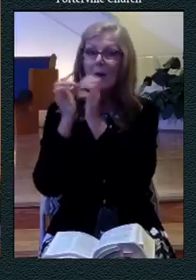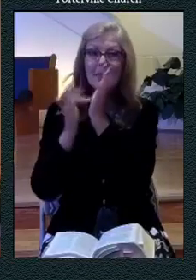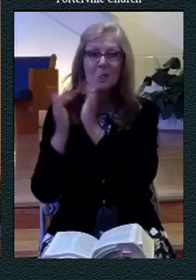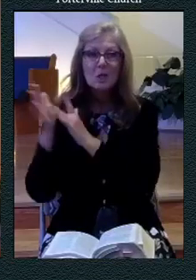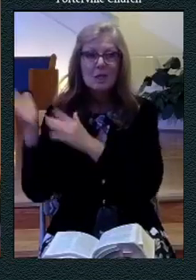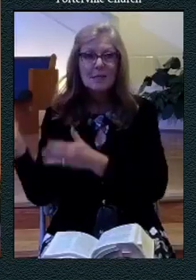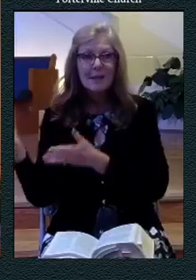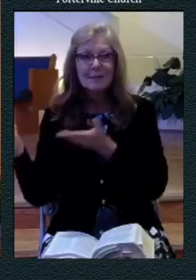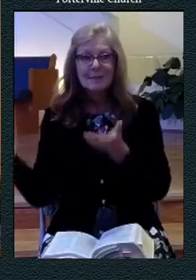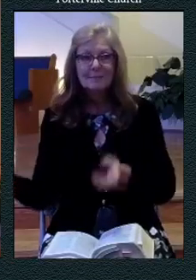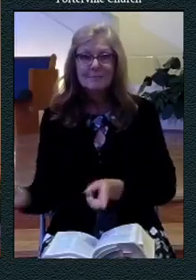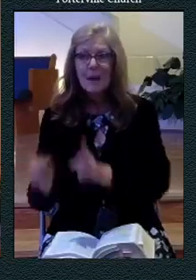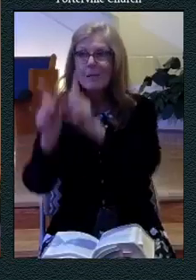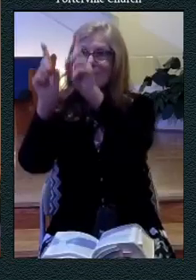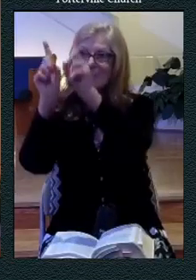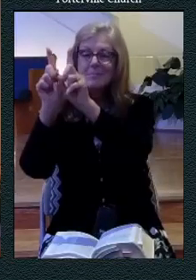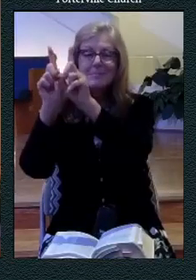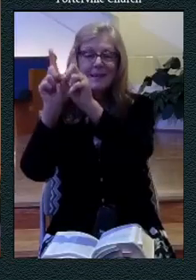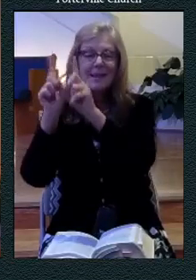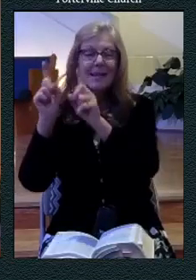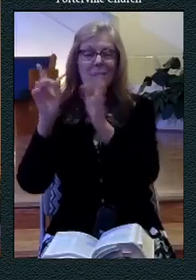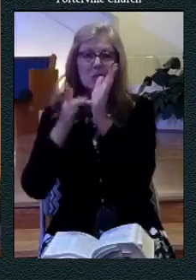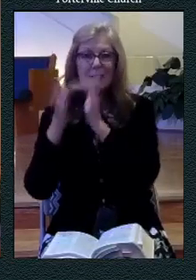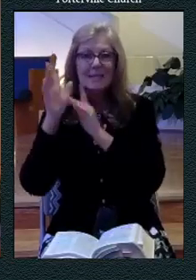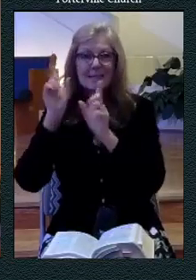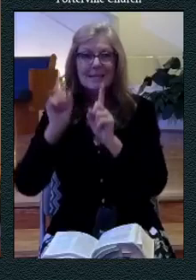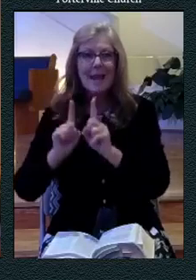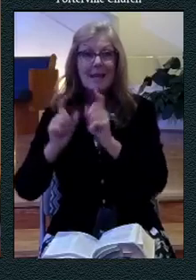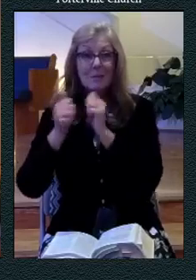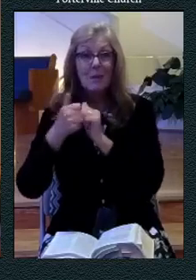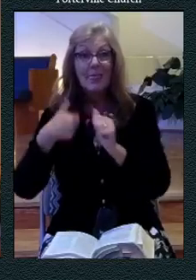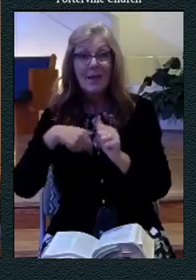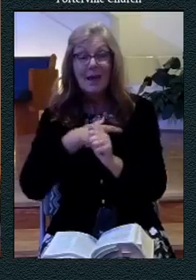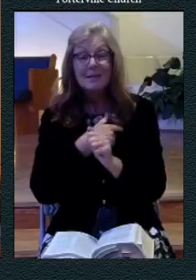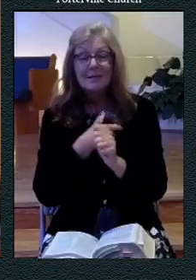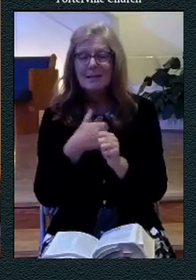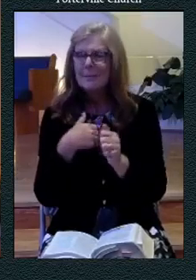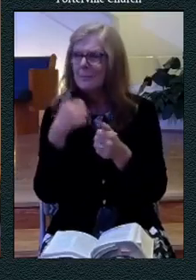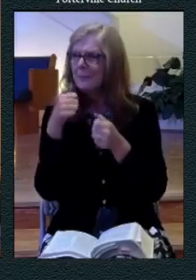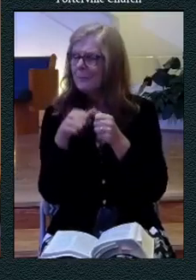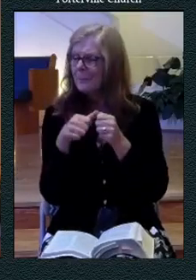I love the passage in Hebrews where he says, let's see if I can remember it.